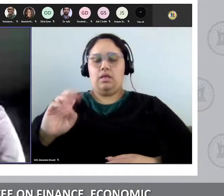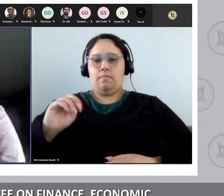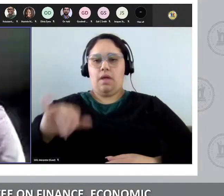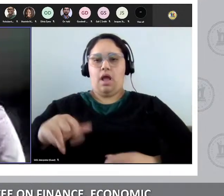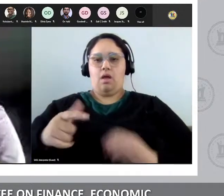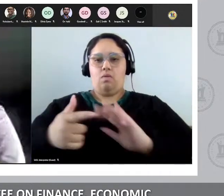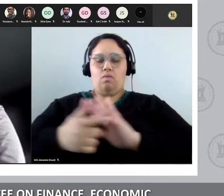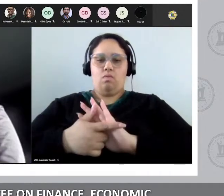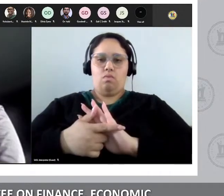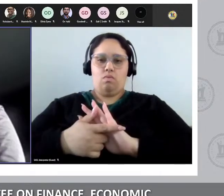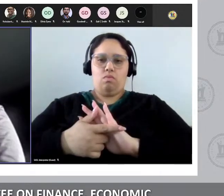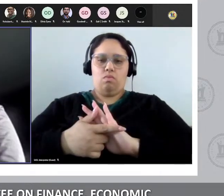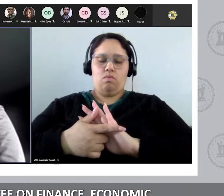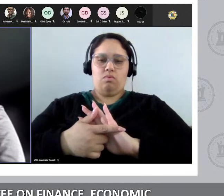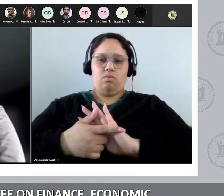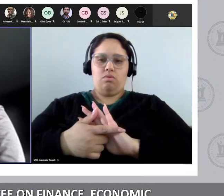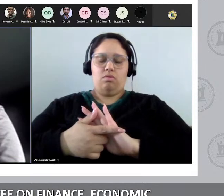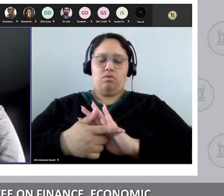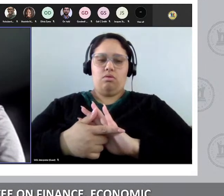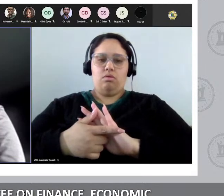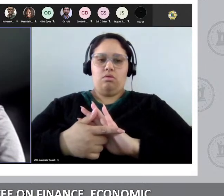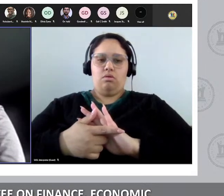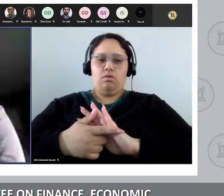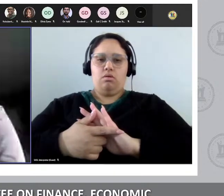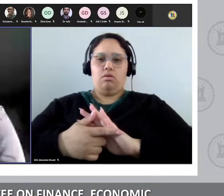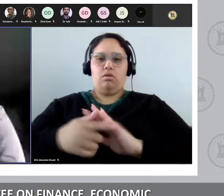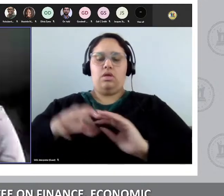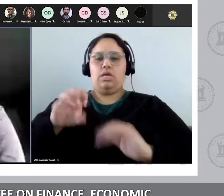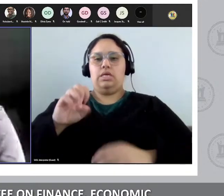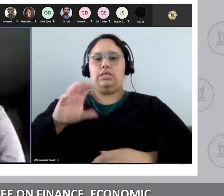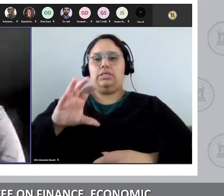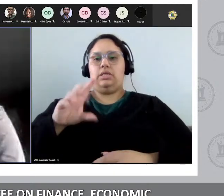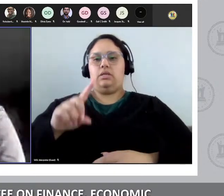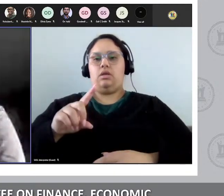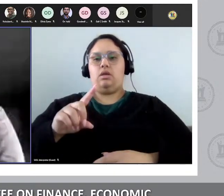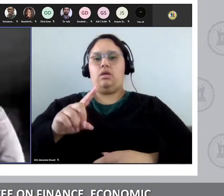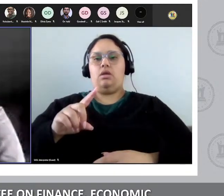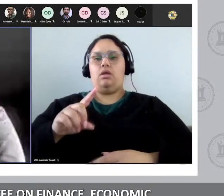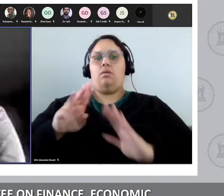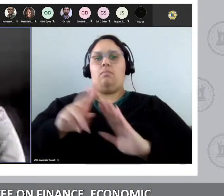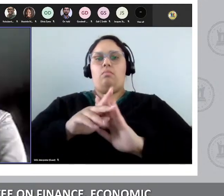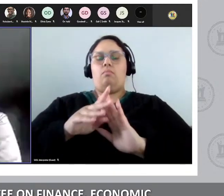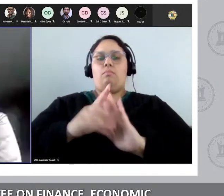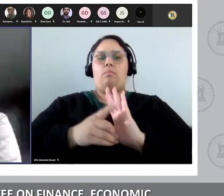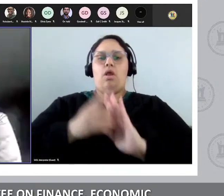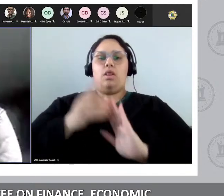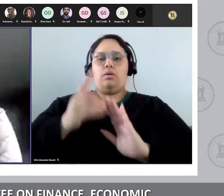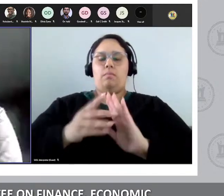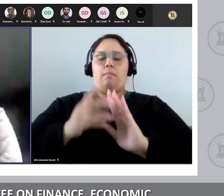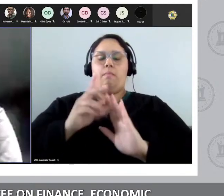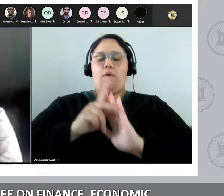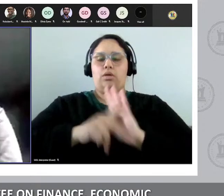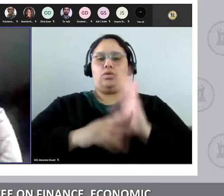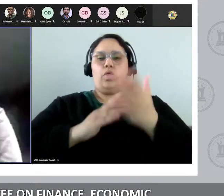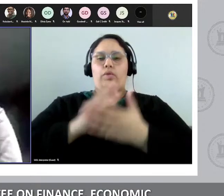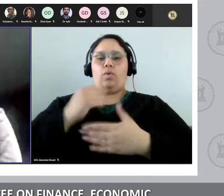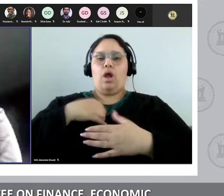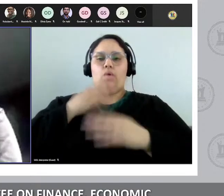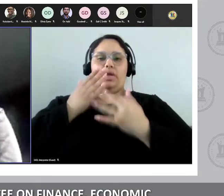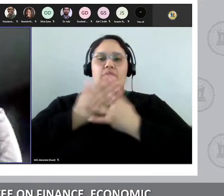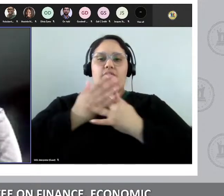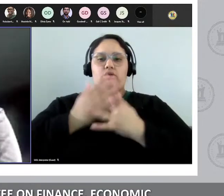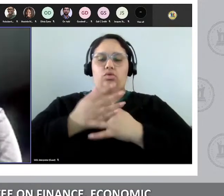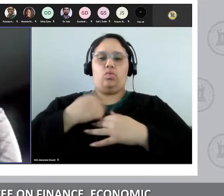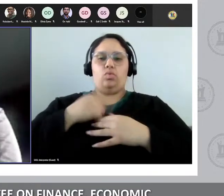development forms to municipality. One, early childhood policy. So through our intervention, the city has now re-looked at